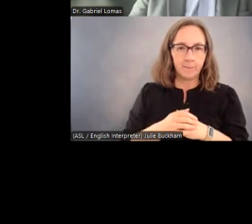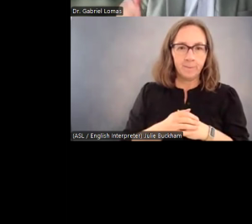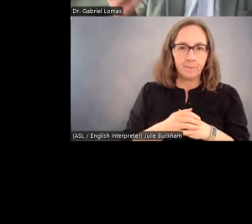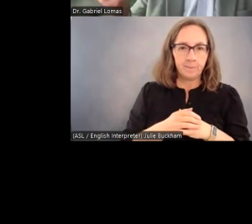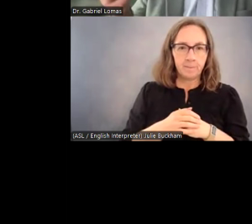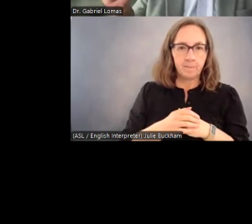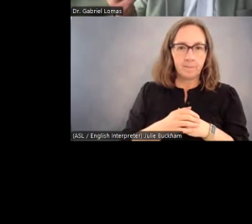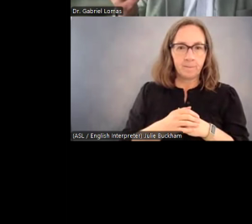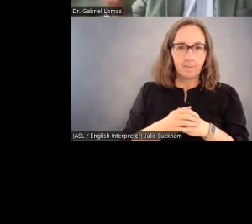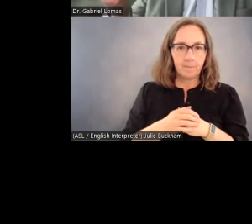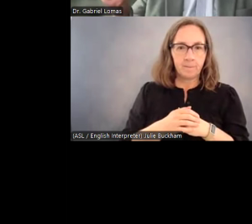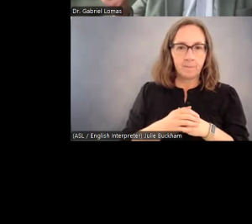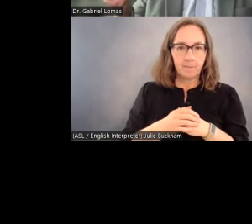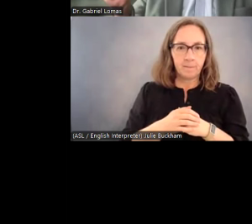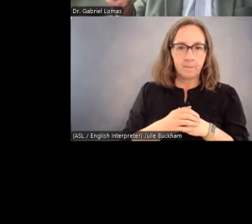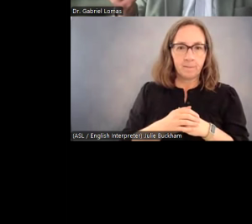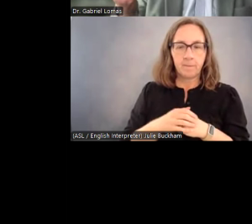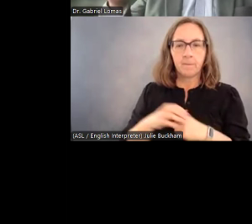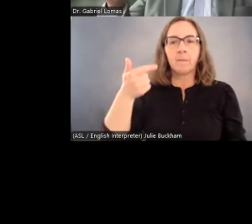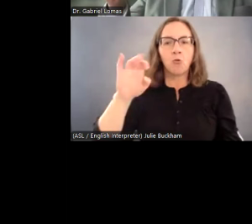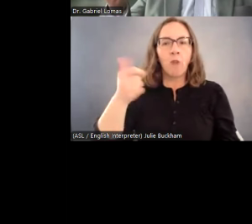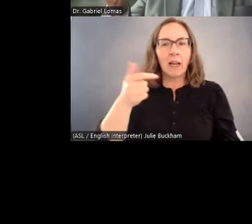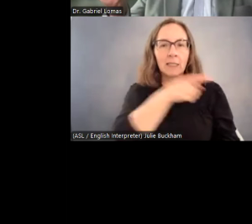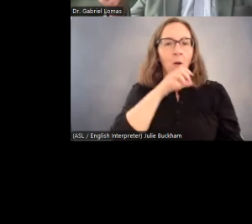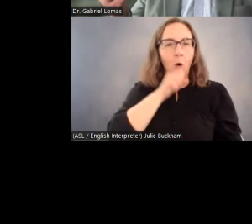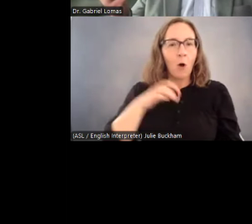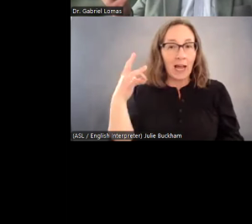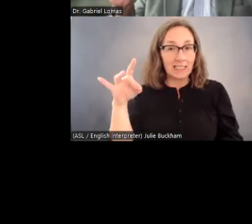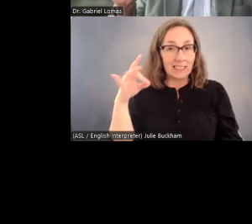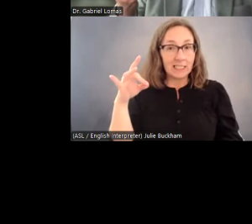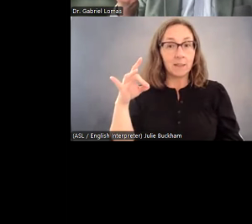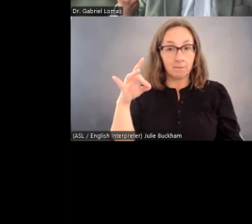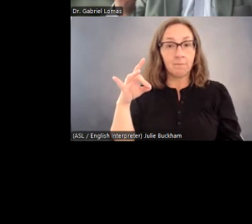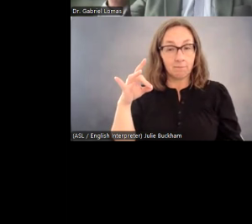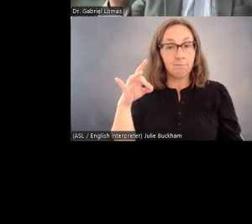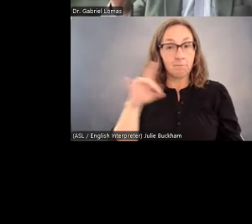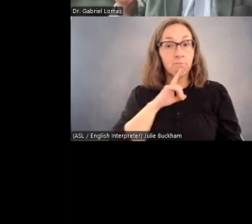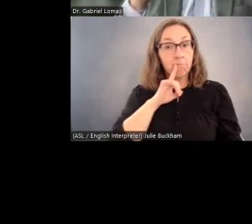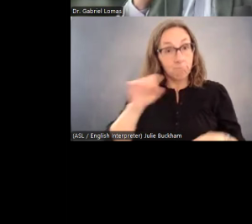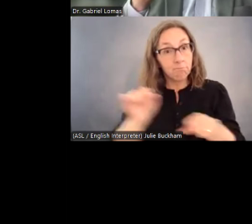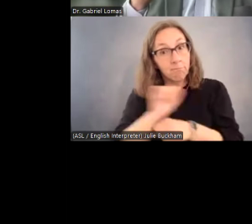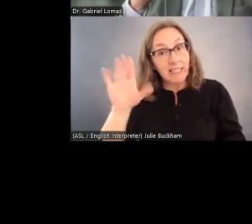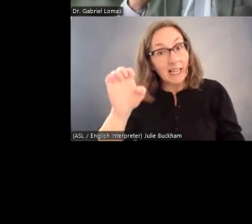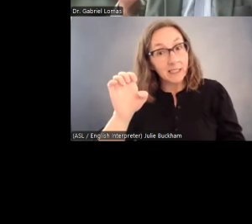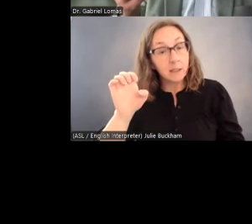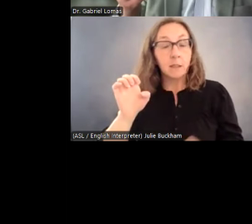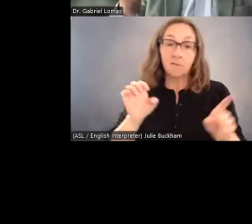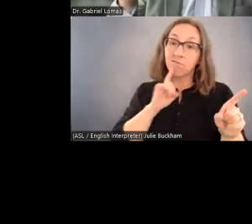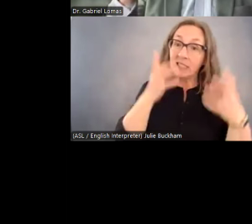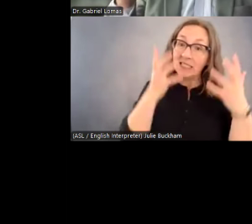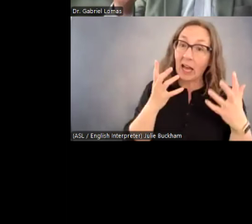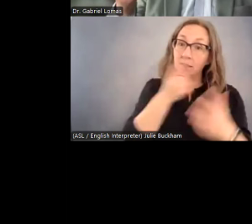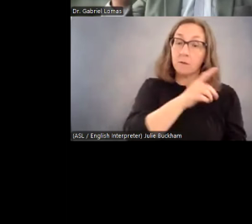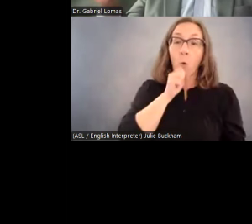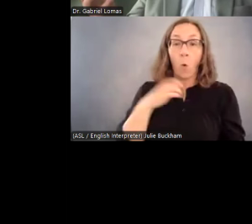Okay, now here's Greg. Greg is 18. Now Greg is a real case. This one's pretty sad. He's 18 years